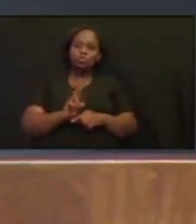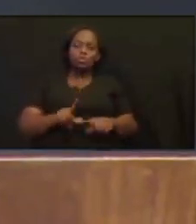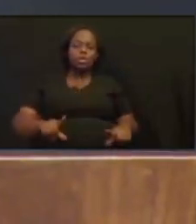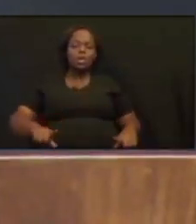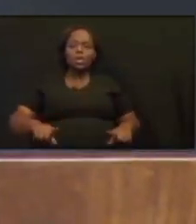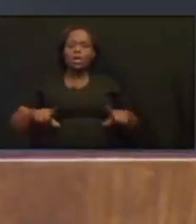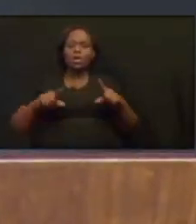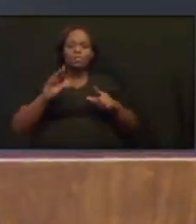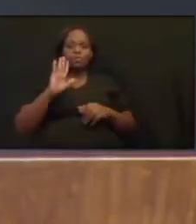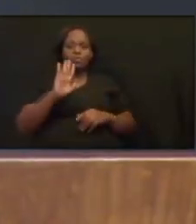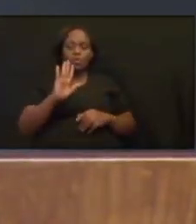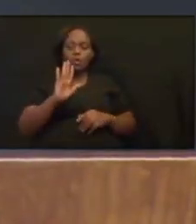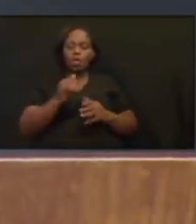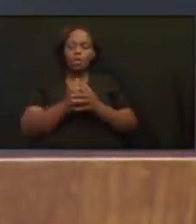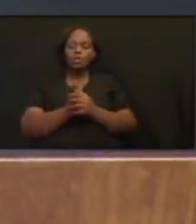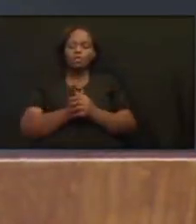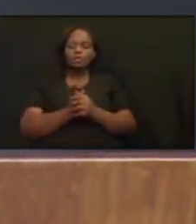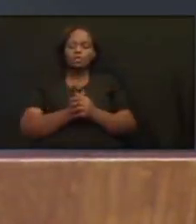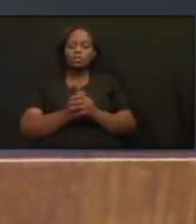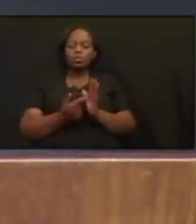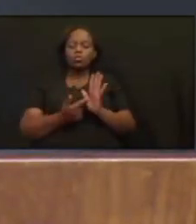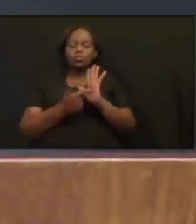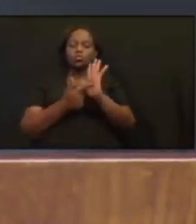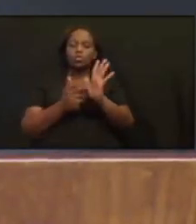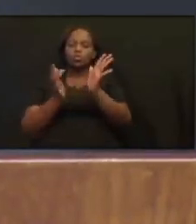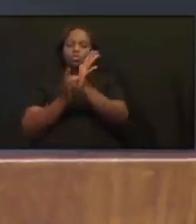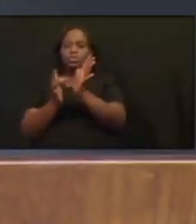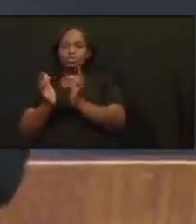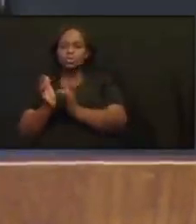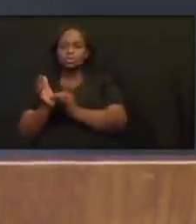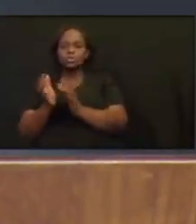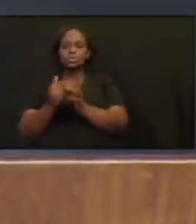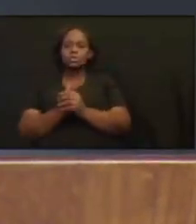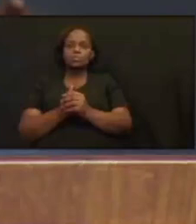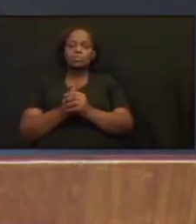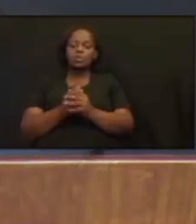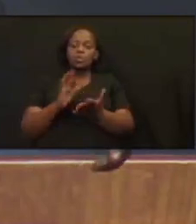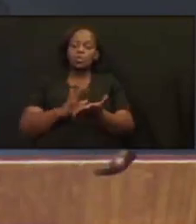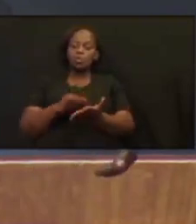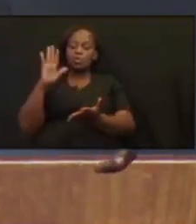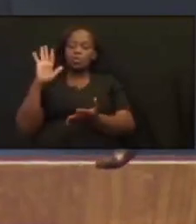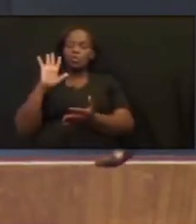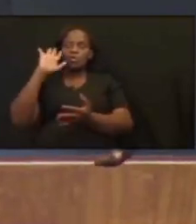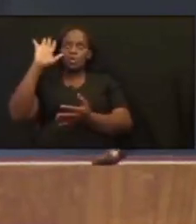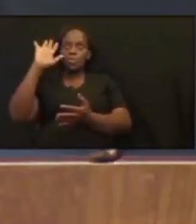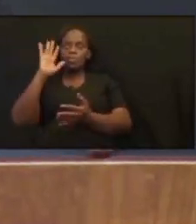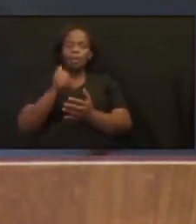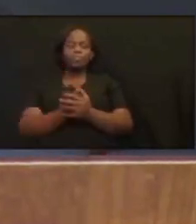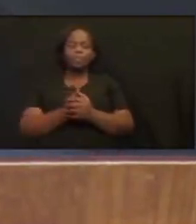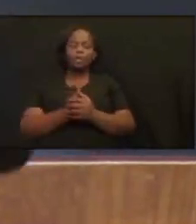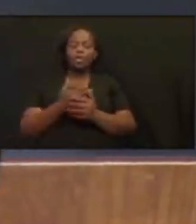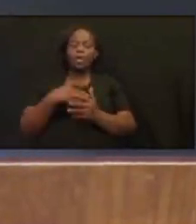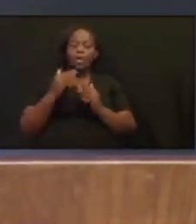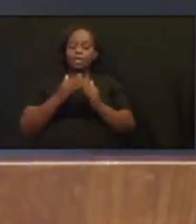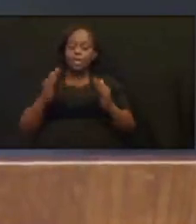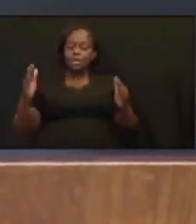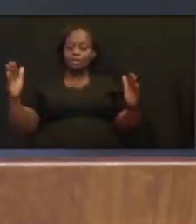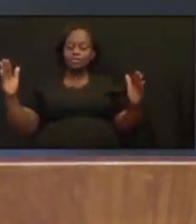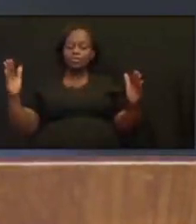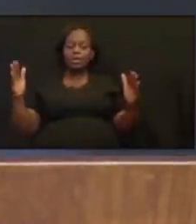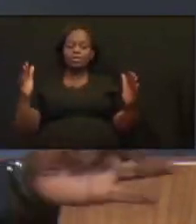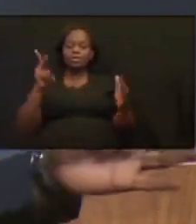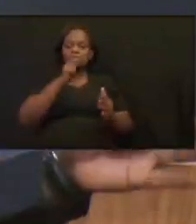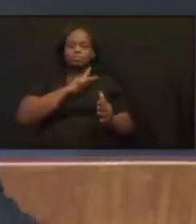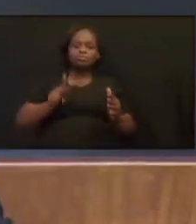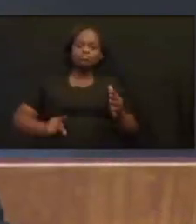your platform to reveal Jesus, to glorify him, and to advance his kingdom. The difference